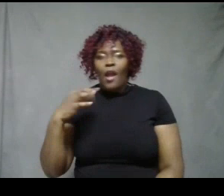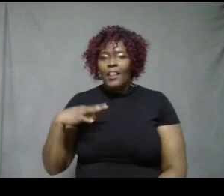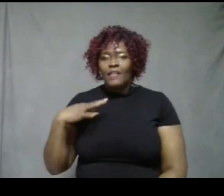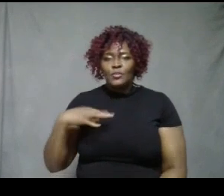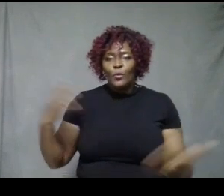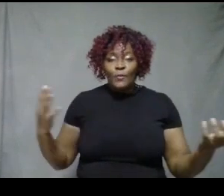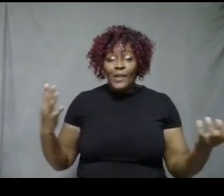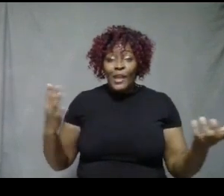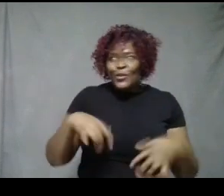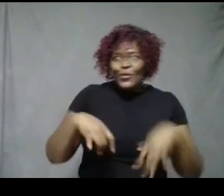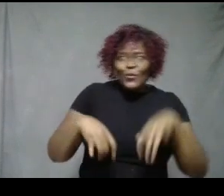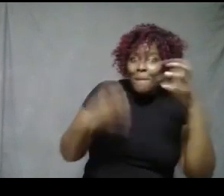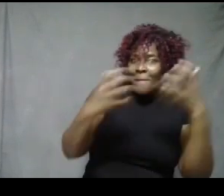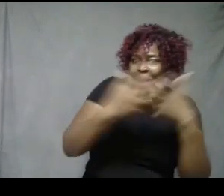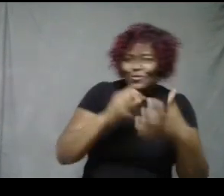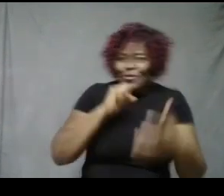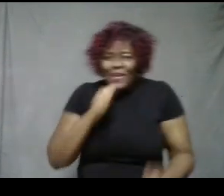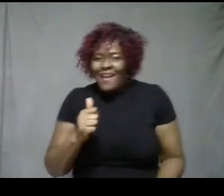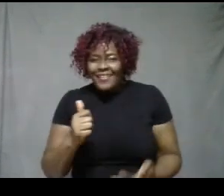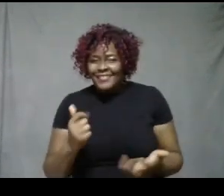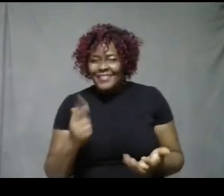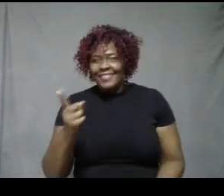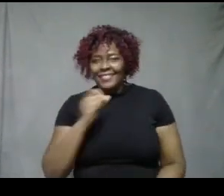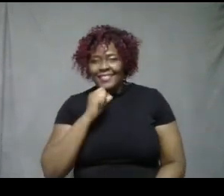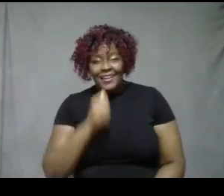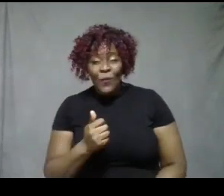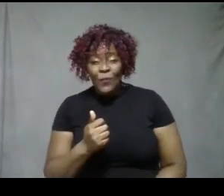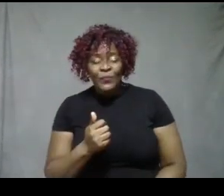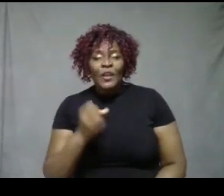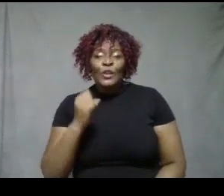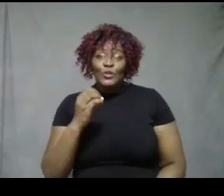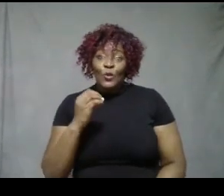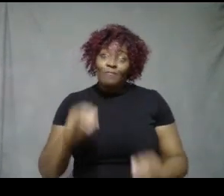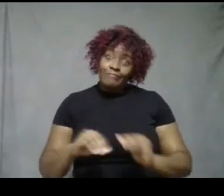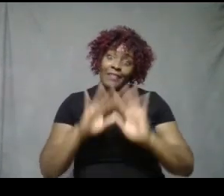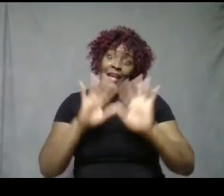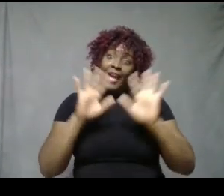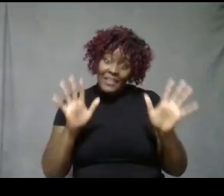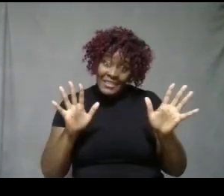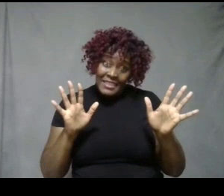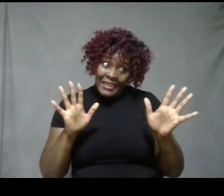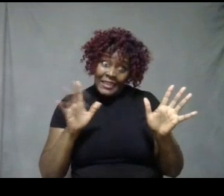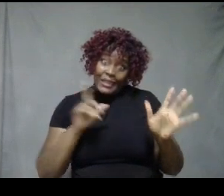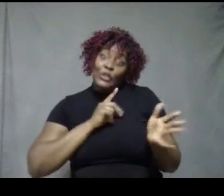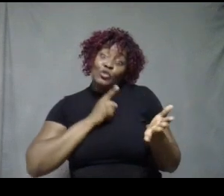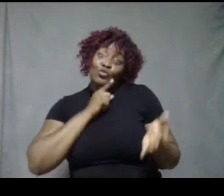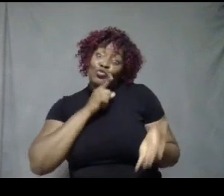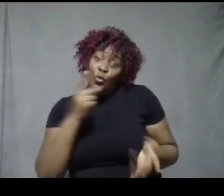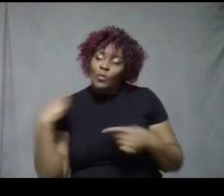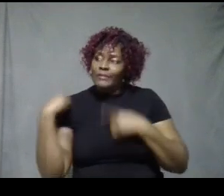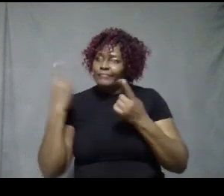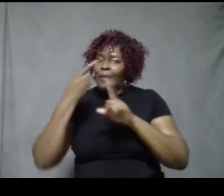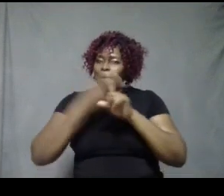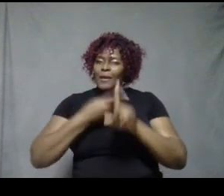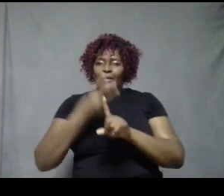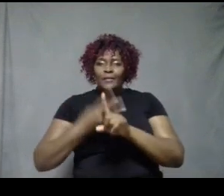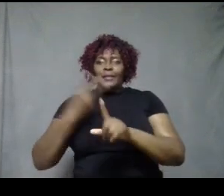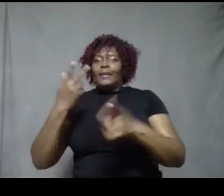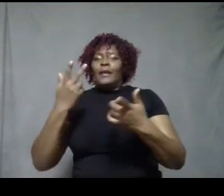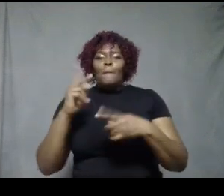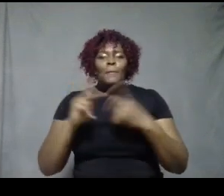either are or you're not. And it's obviously true. We've been hearing the stories for months that this person's not